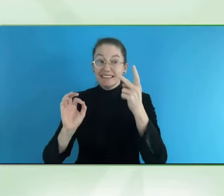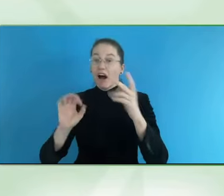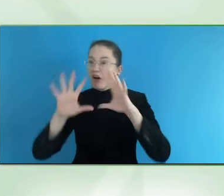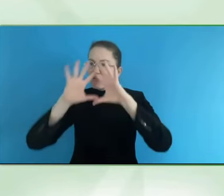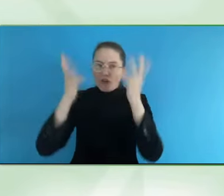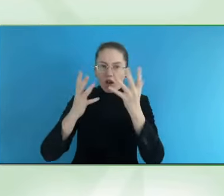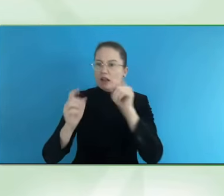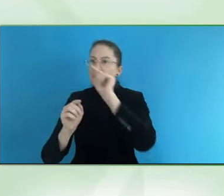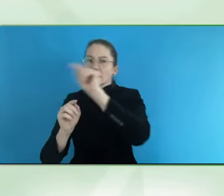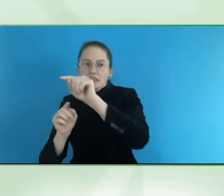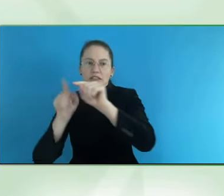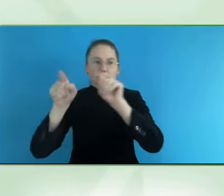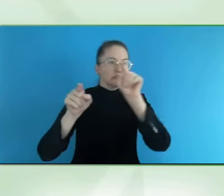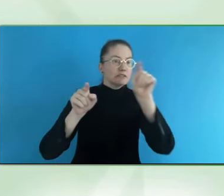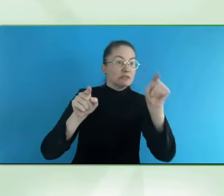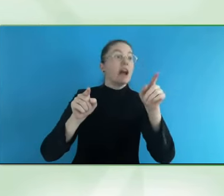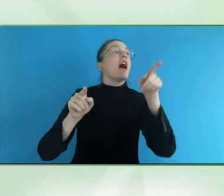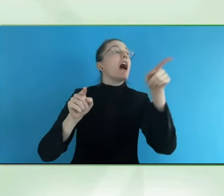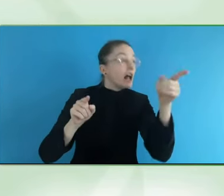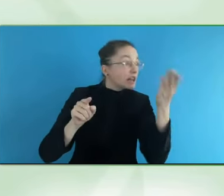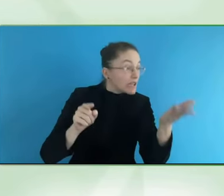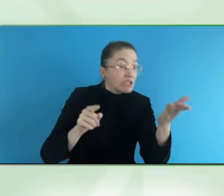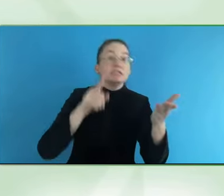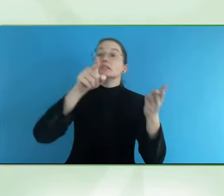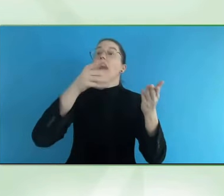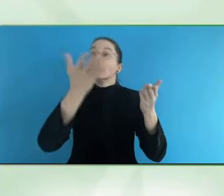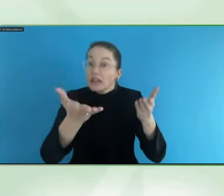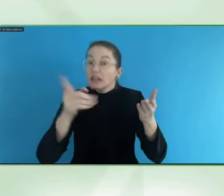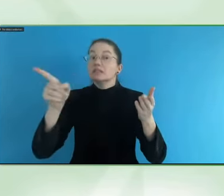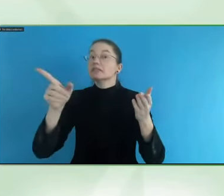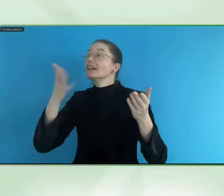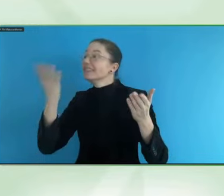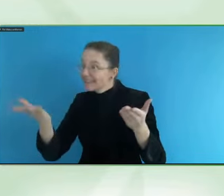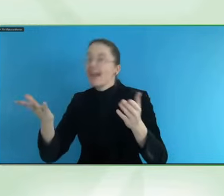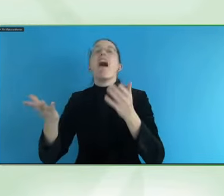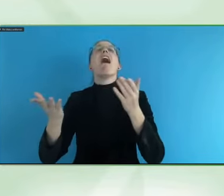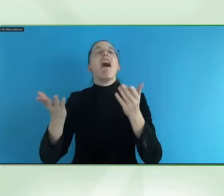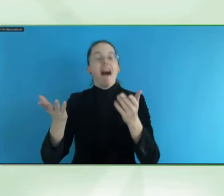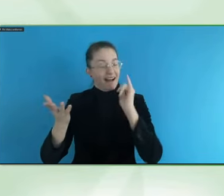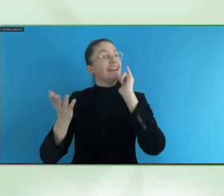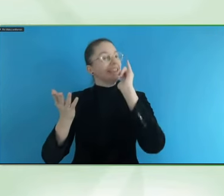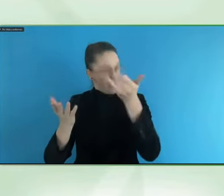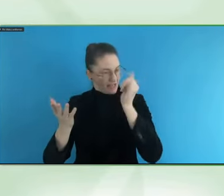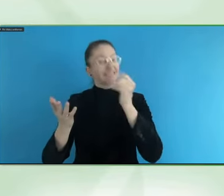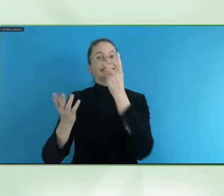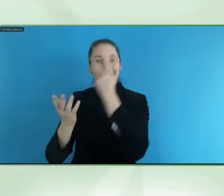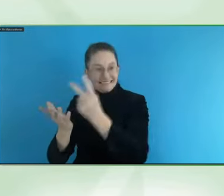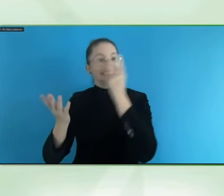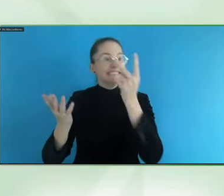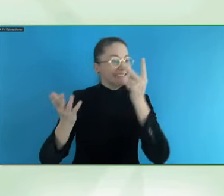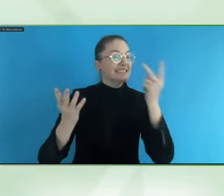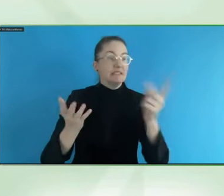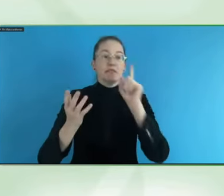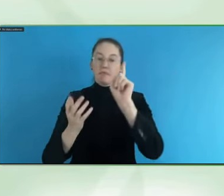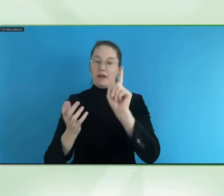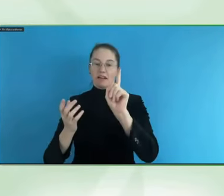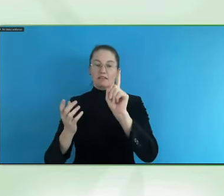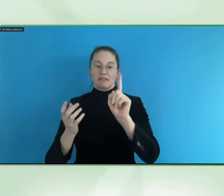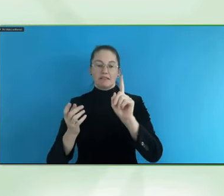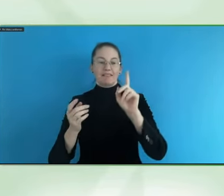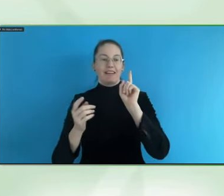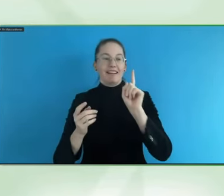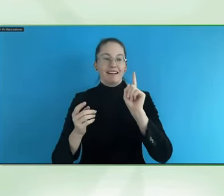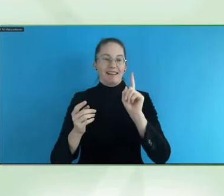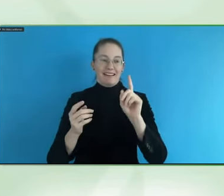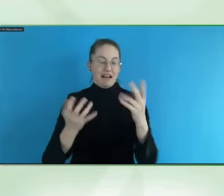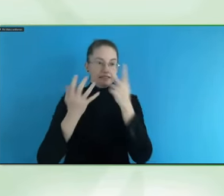making it relevant to all of us is to think that these issues, that, you know, what our values are, how do we want to implement them? Thank you.